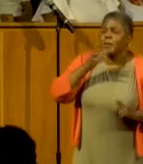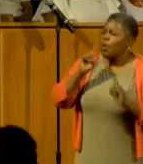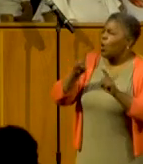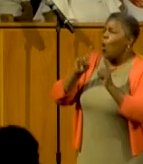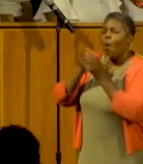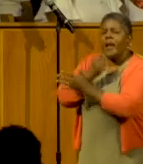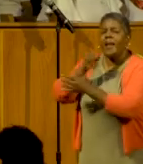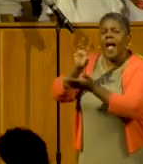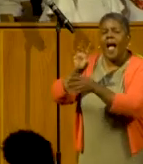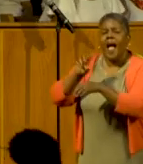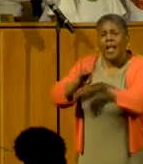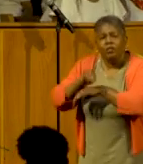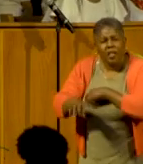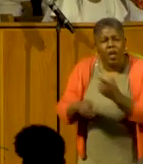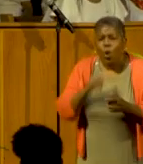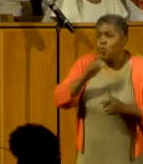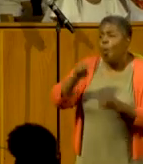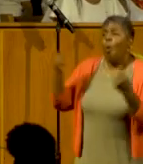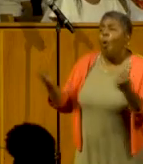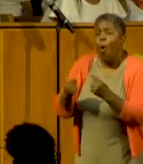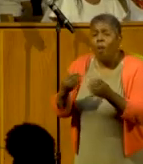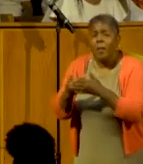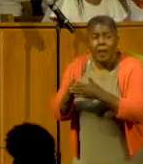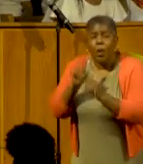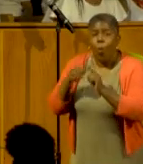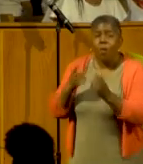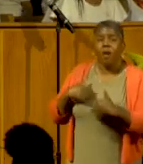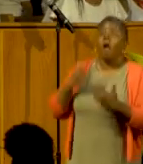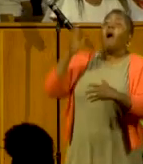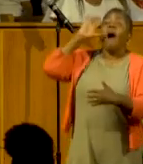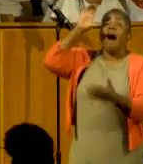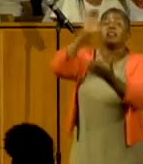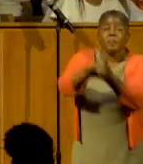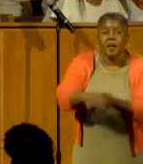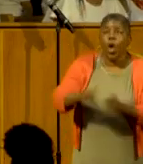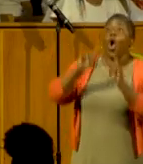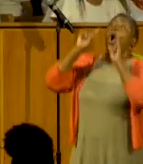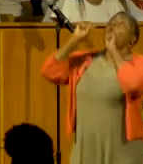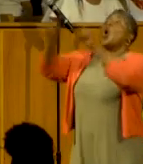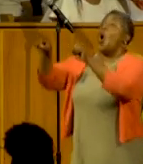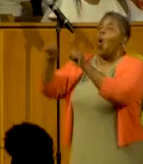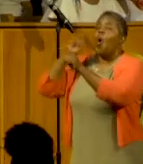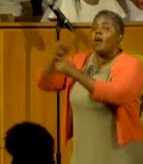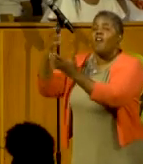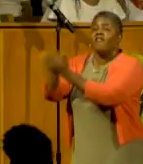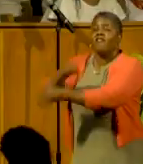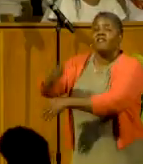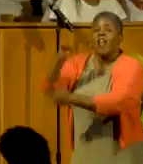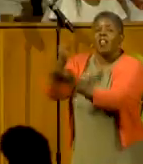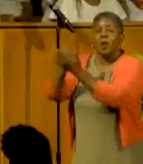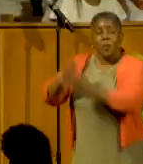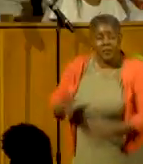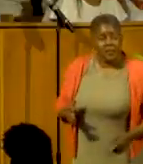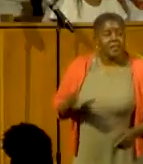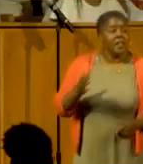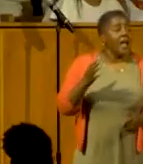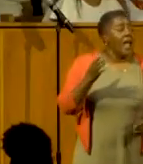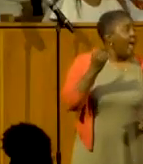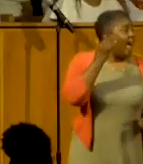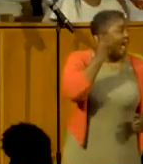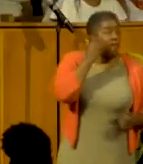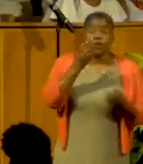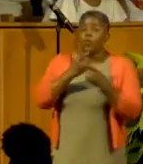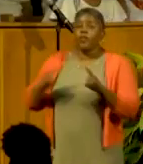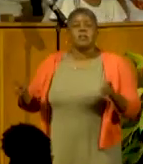get counseling so you don't hurt that baby when they go off on you. Husbands, go get counseling. If you're divorced, if